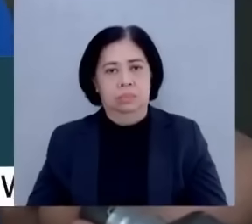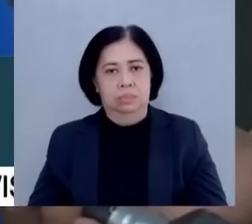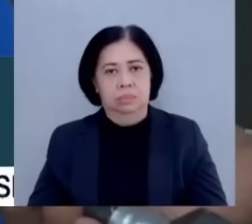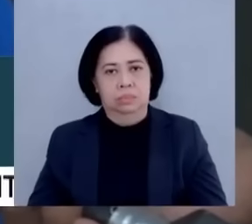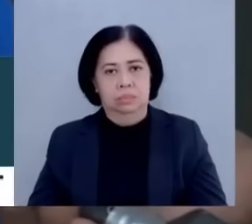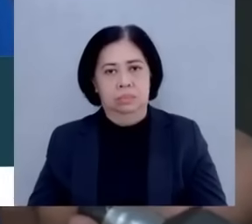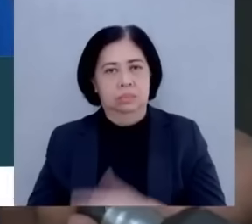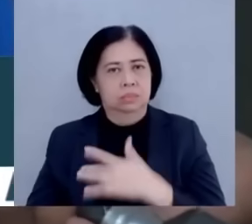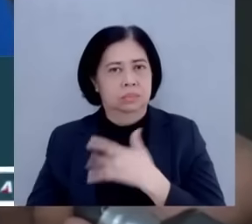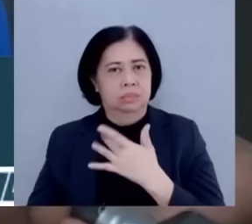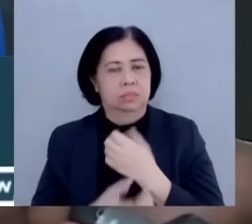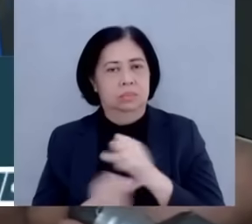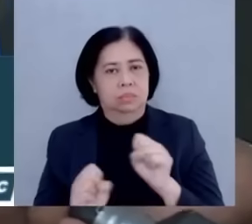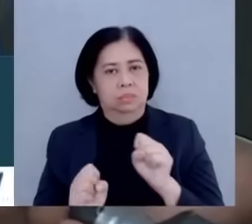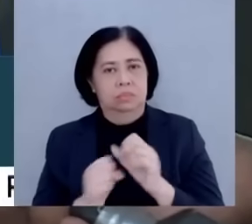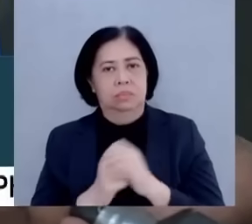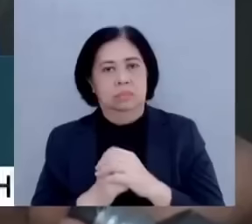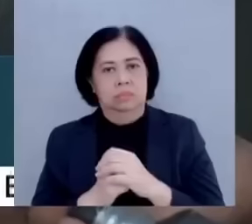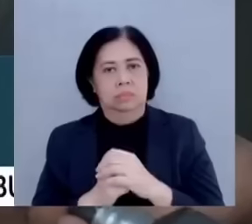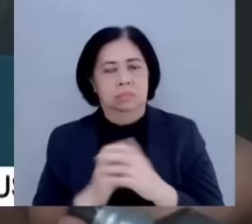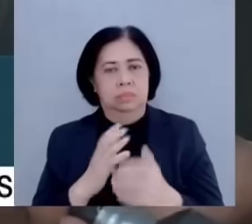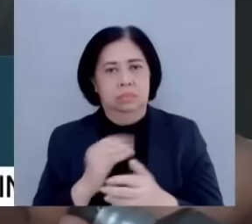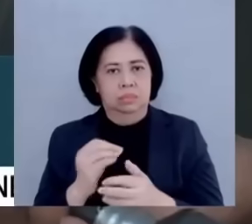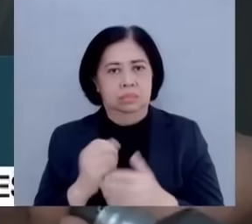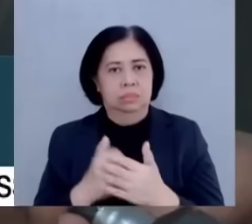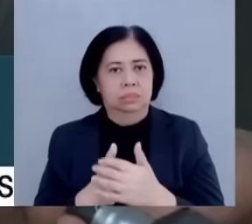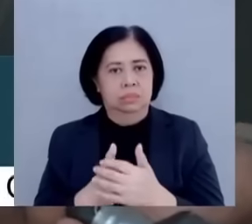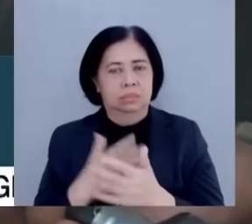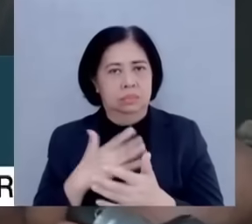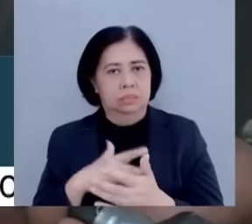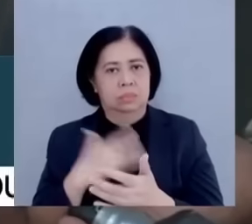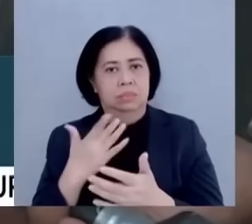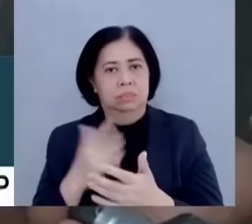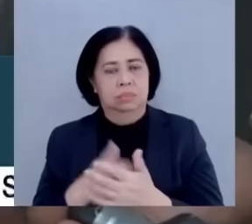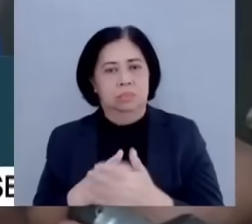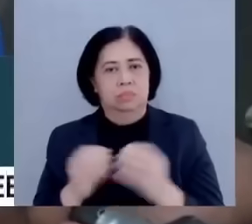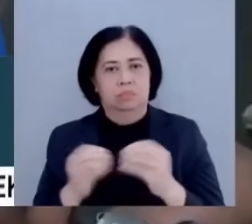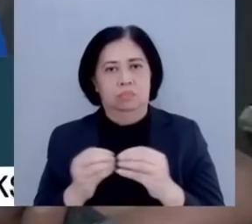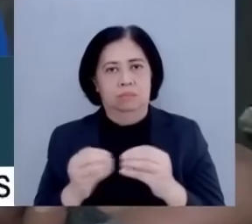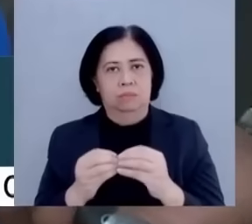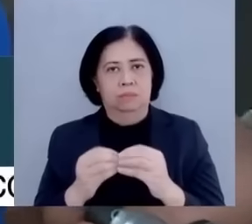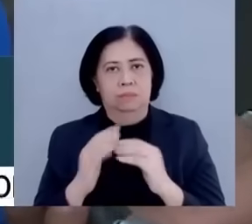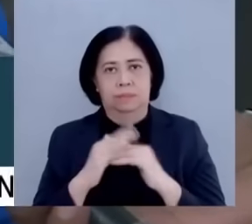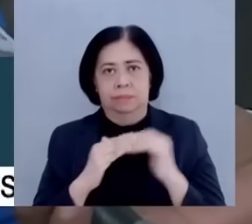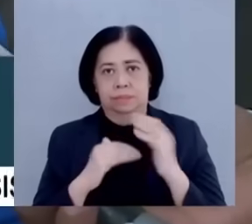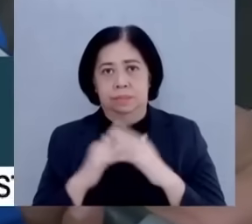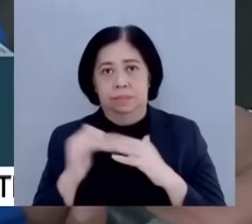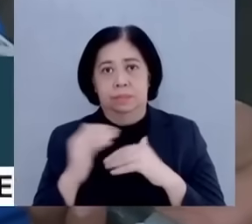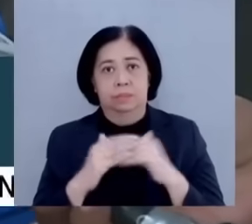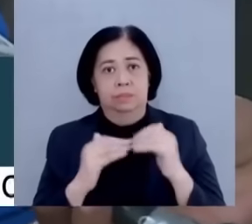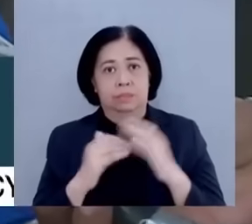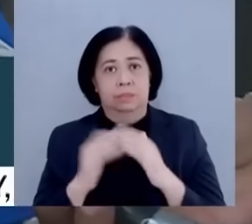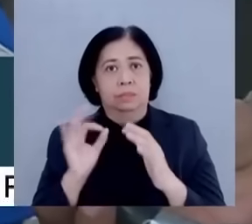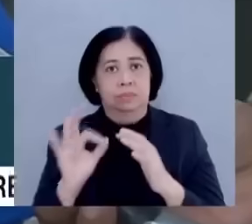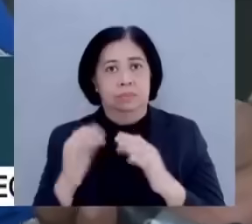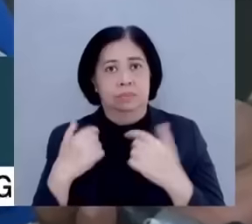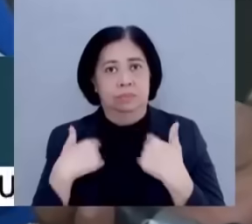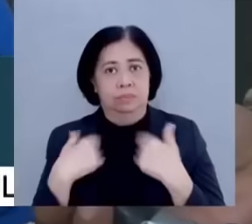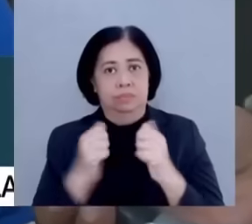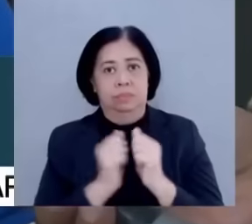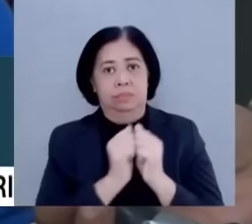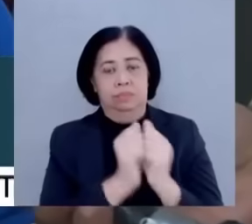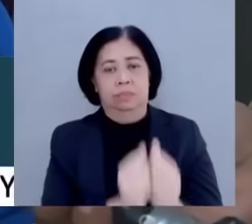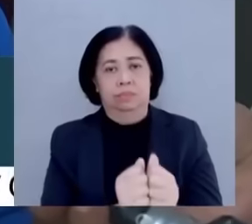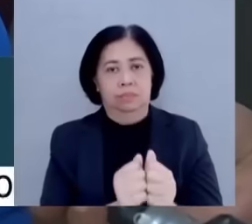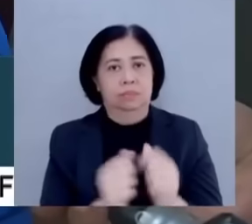feel safer and they feel more comfortable if I am with them. But